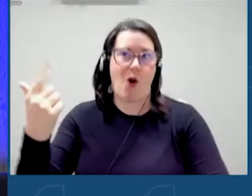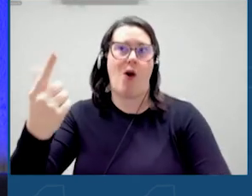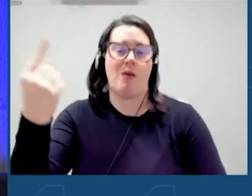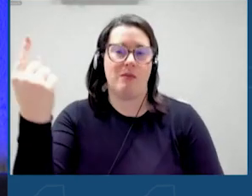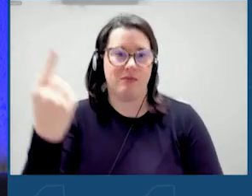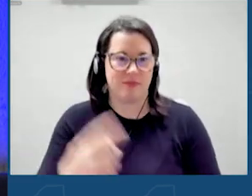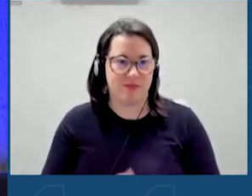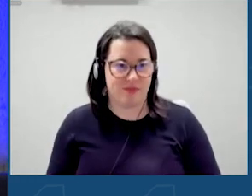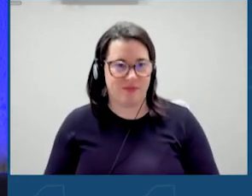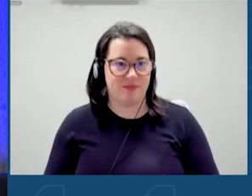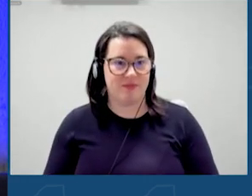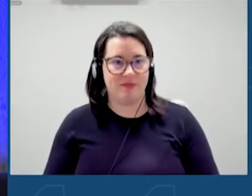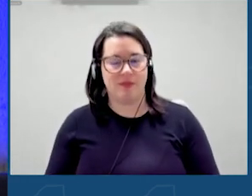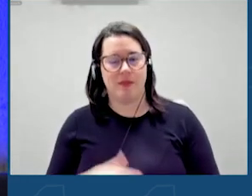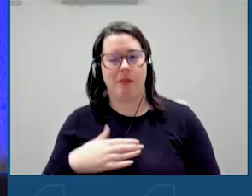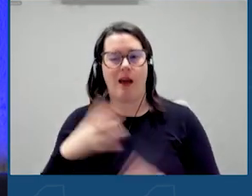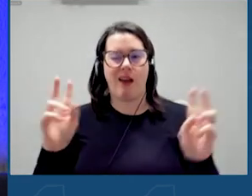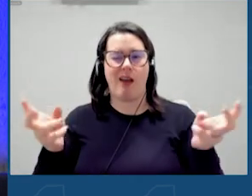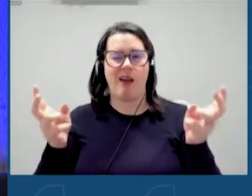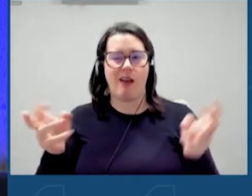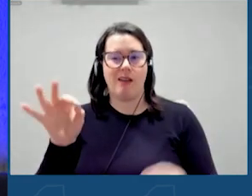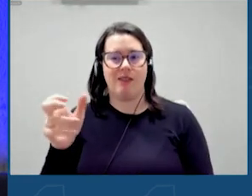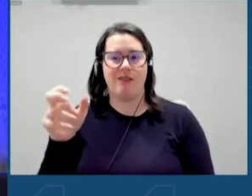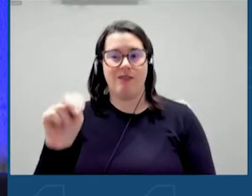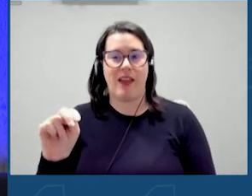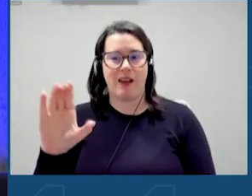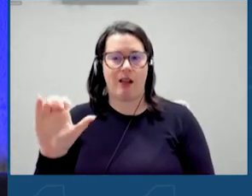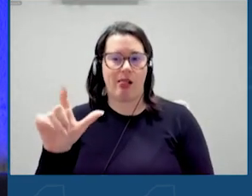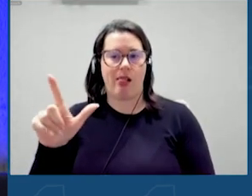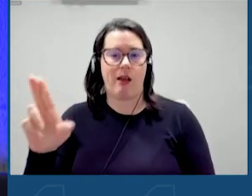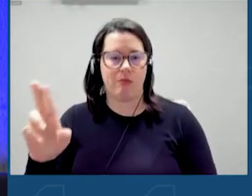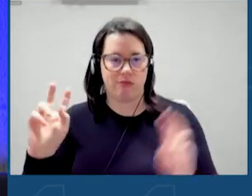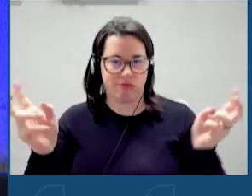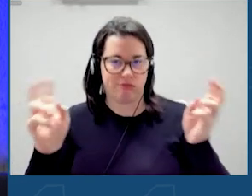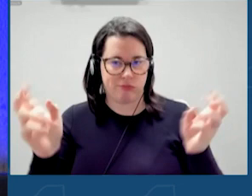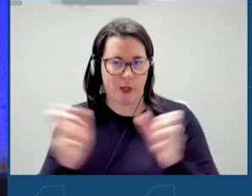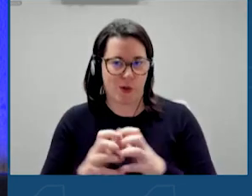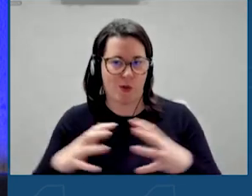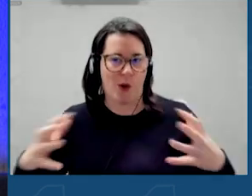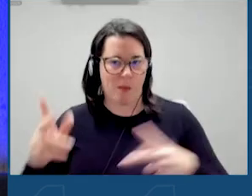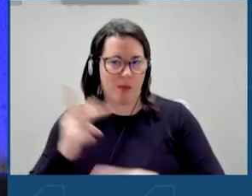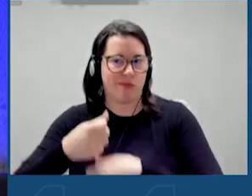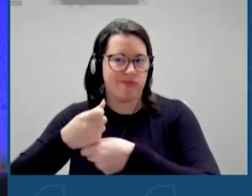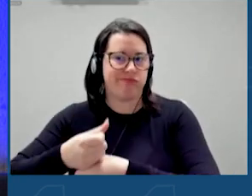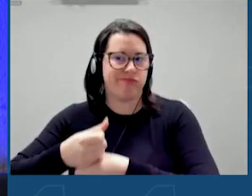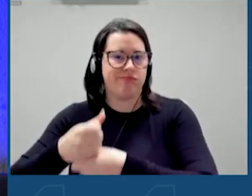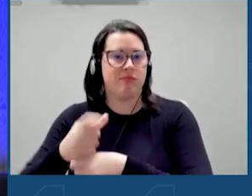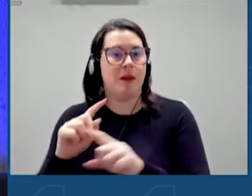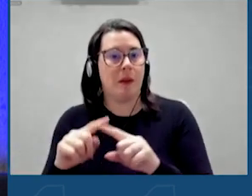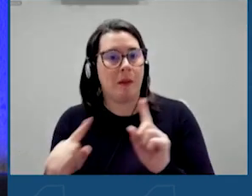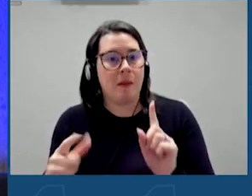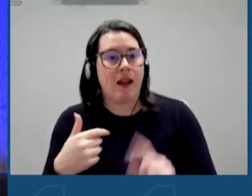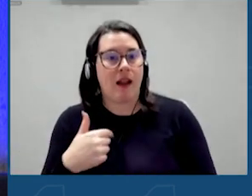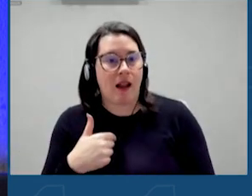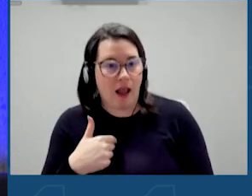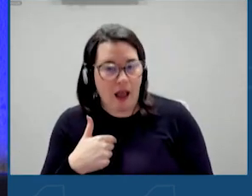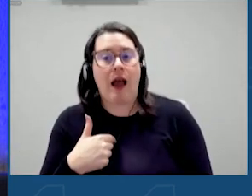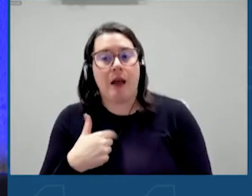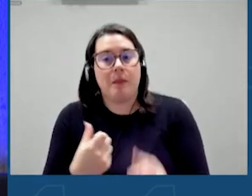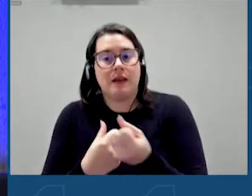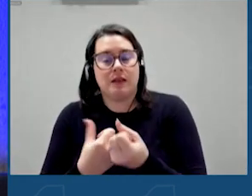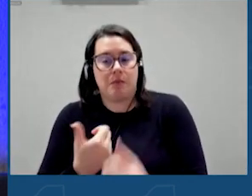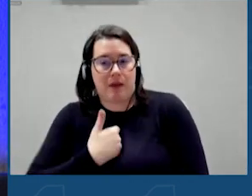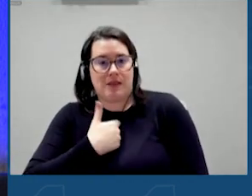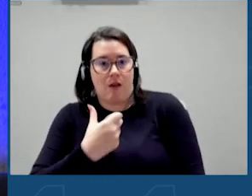My fan club continues to grow. But no, I'm an activist, so